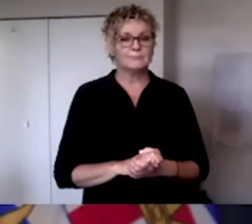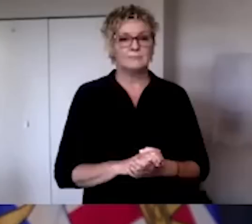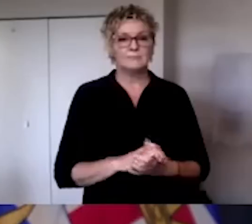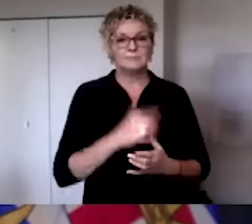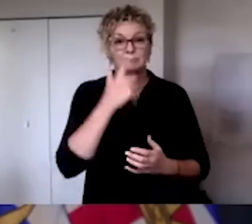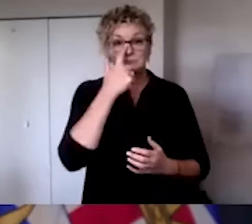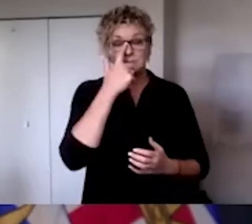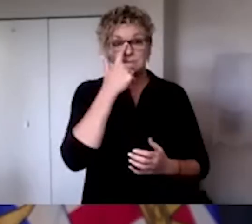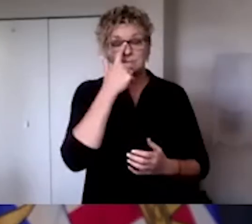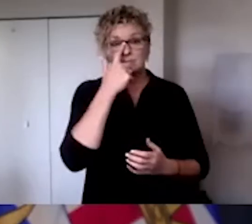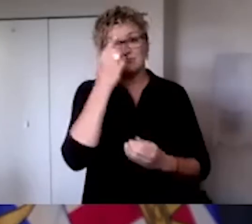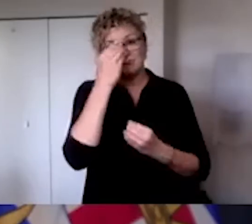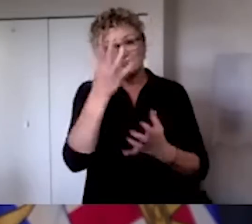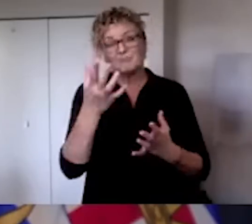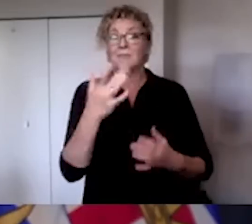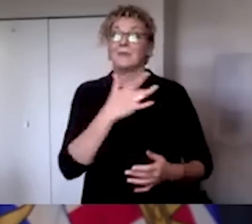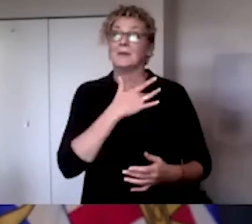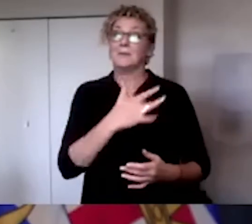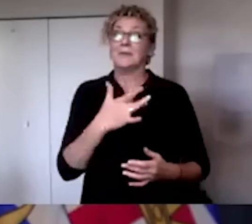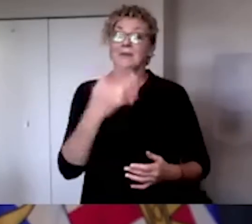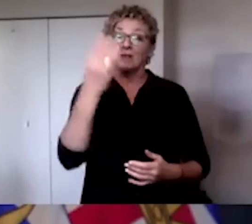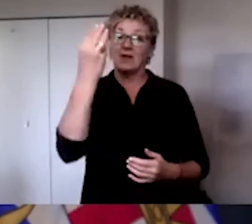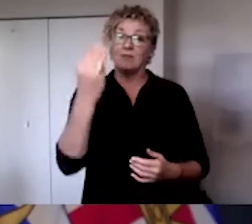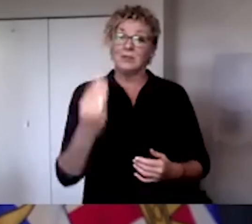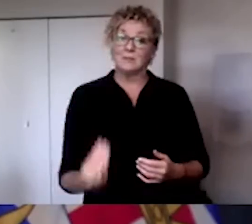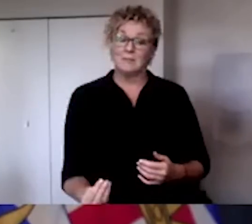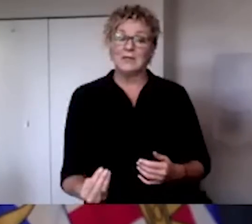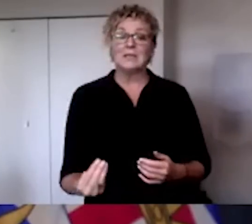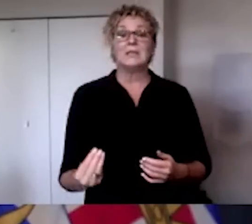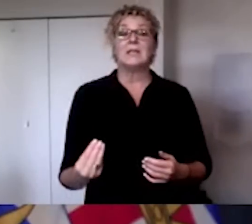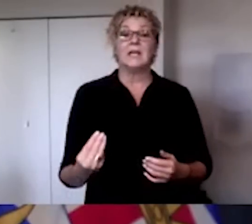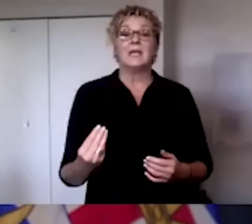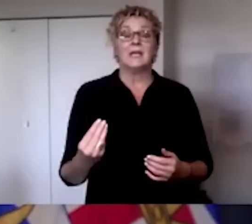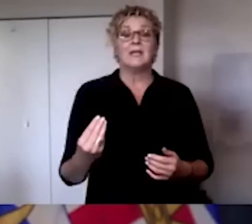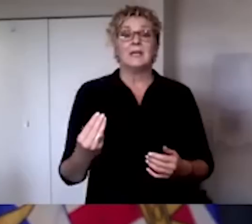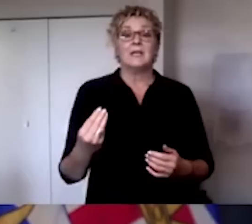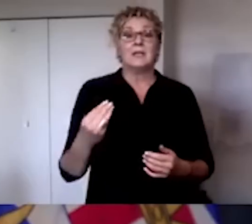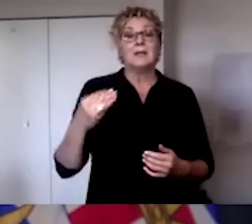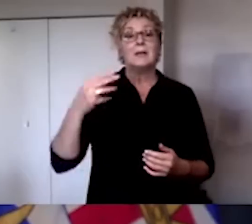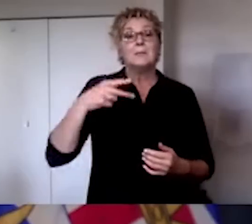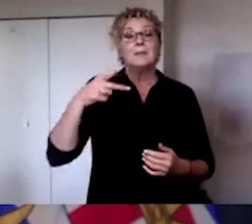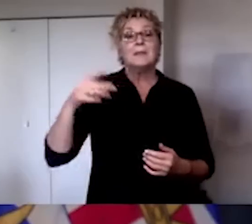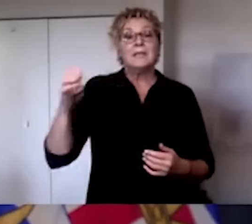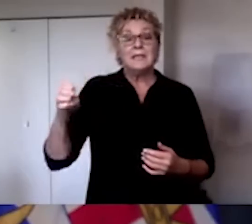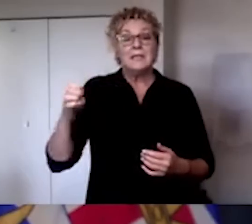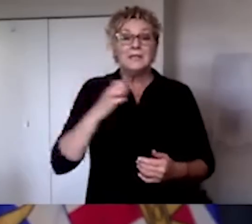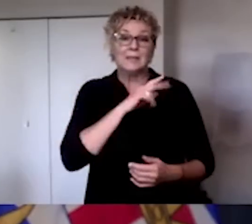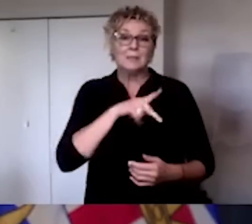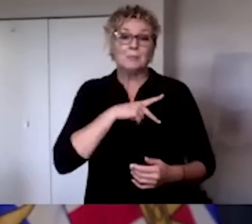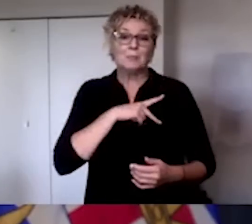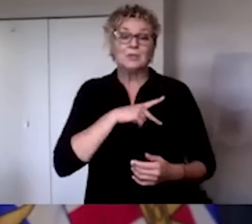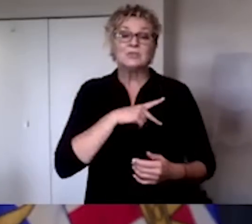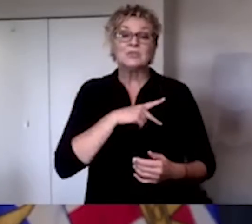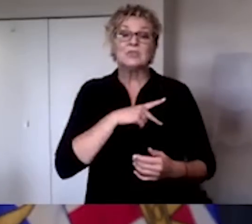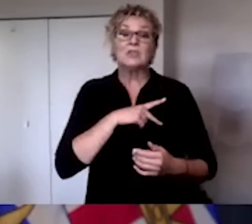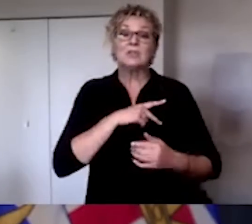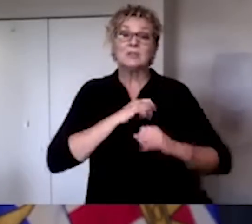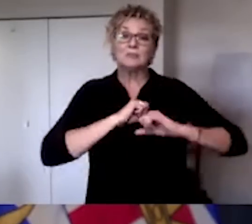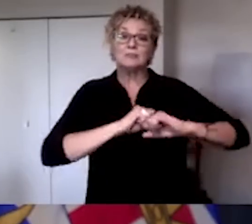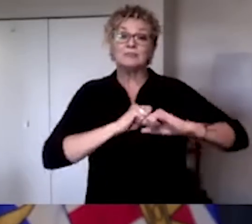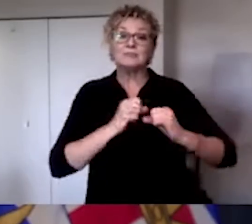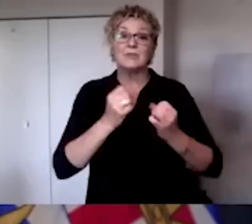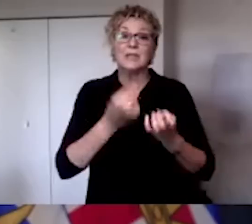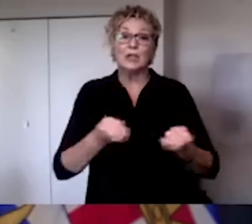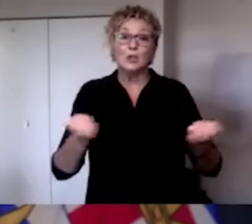healthy and strong by staying small, staying home, and staying safe. And of course, let's continue to do